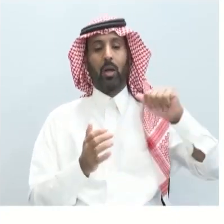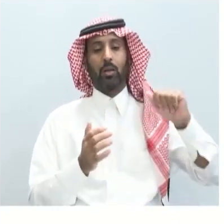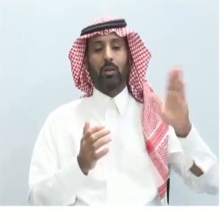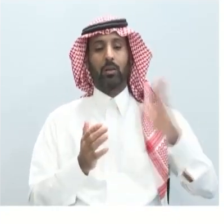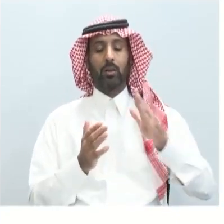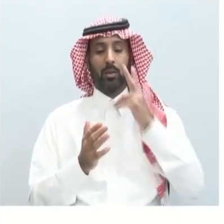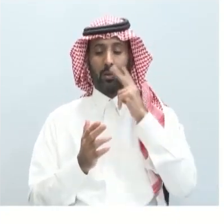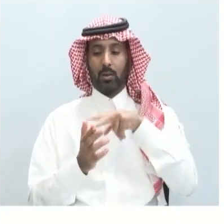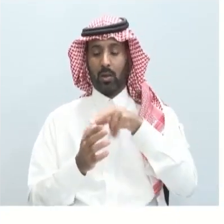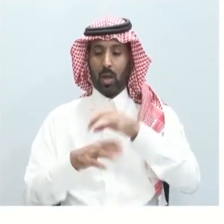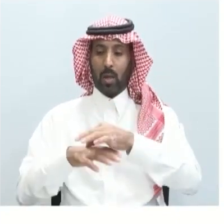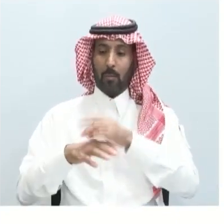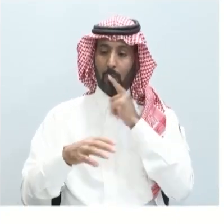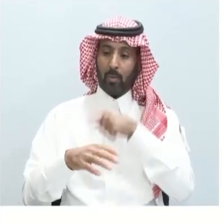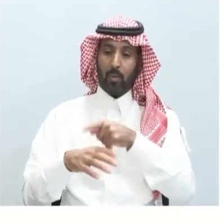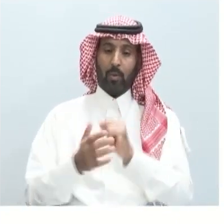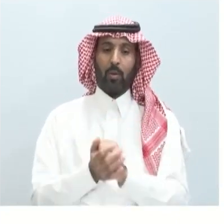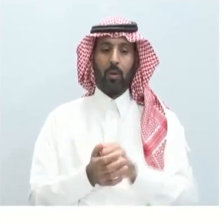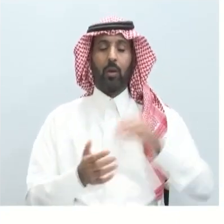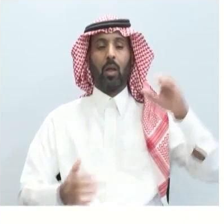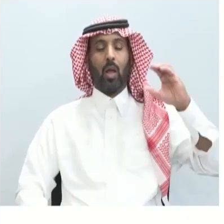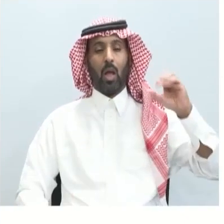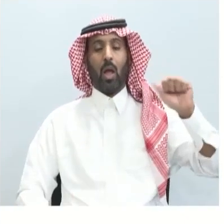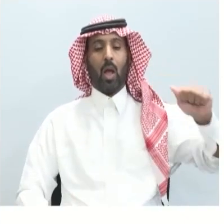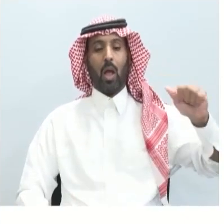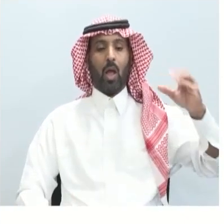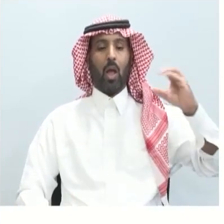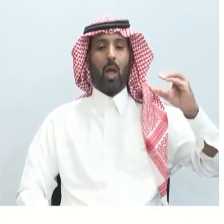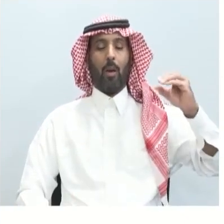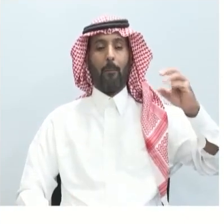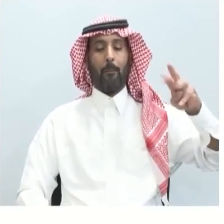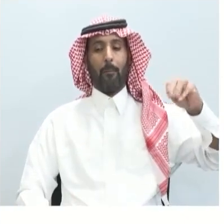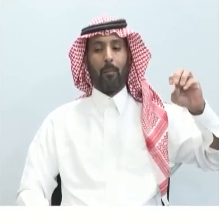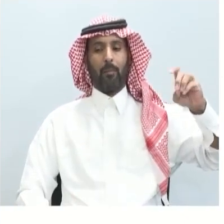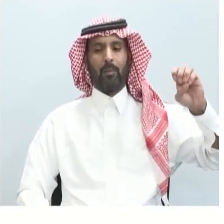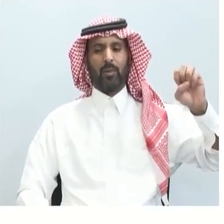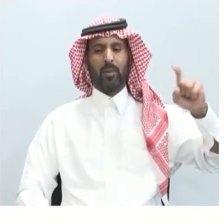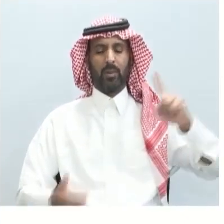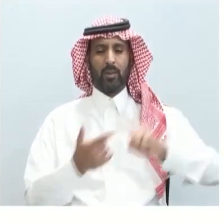people refer to here? What does accommodate people refer to here? The word